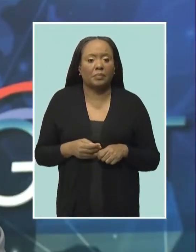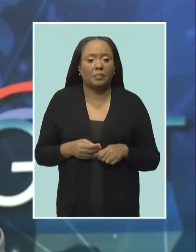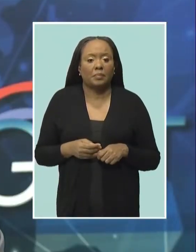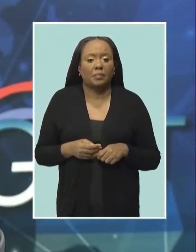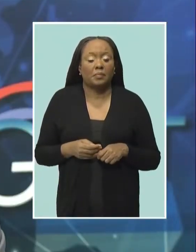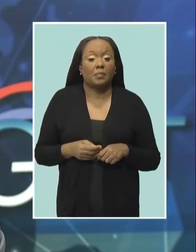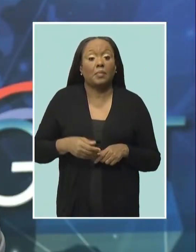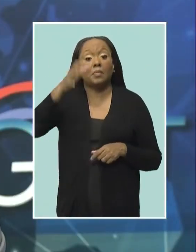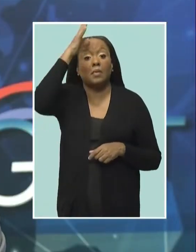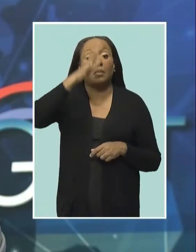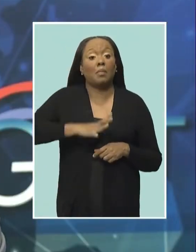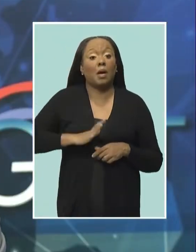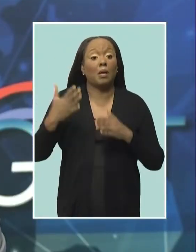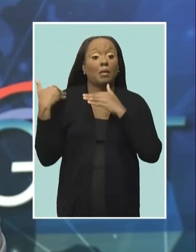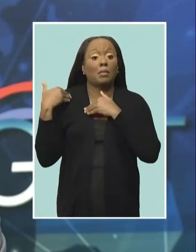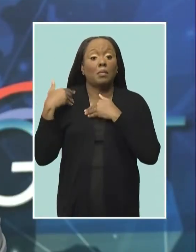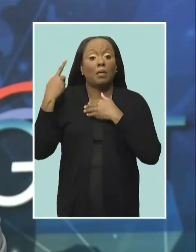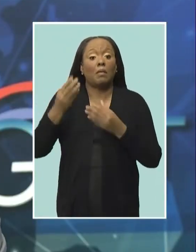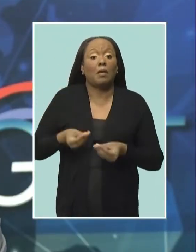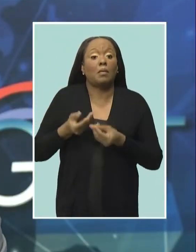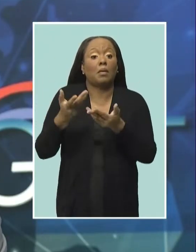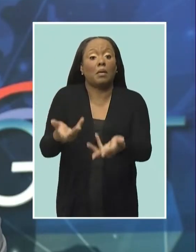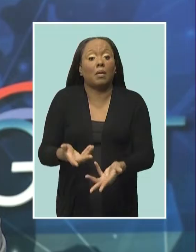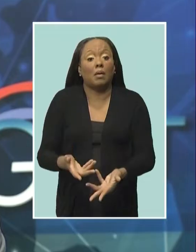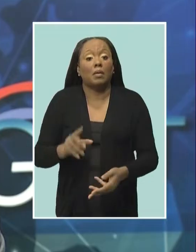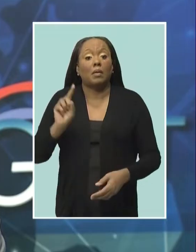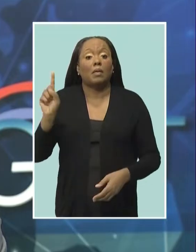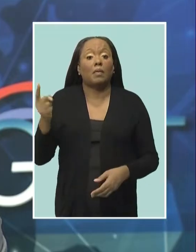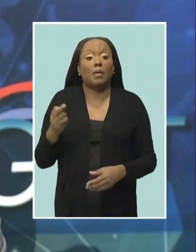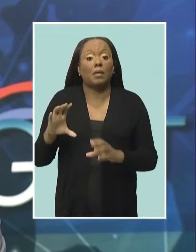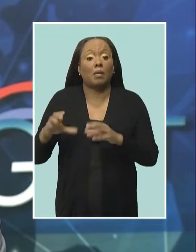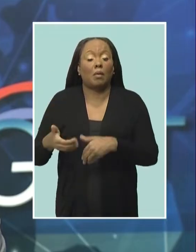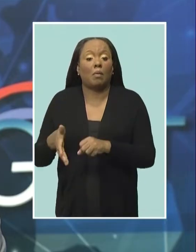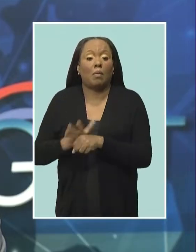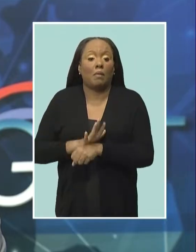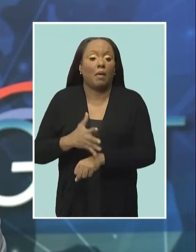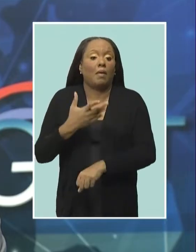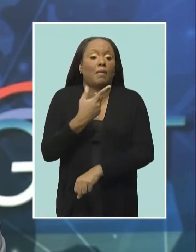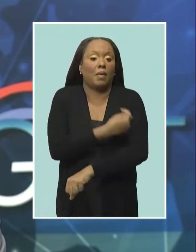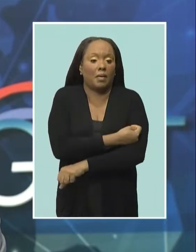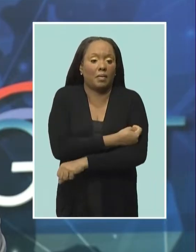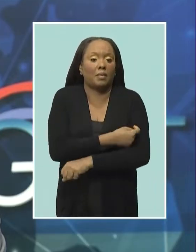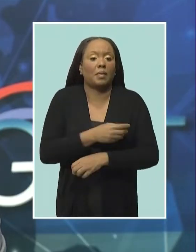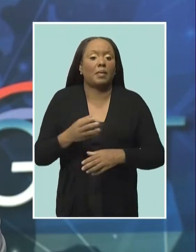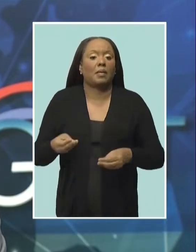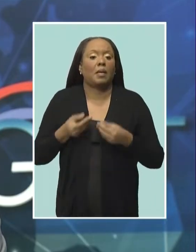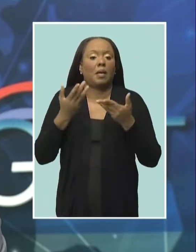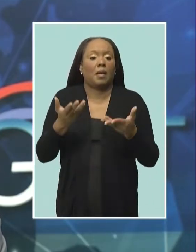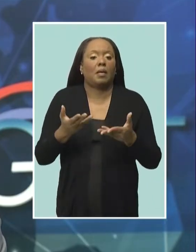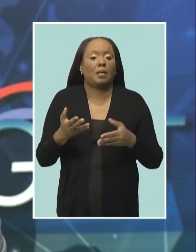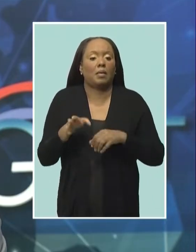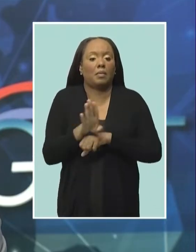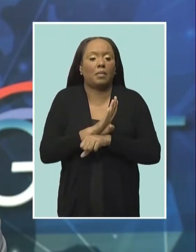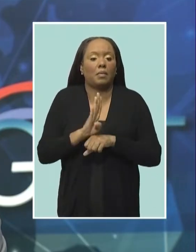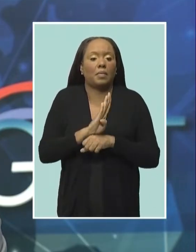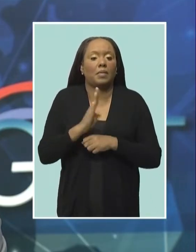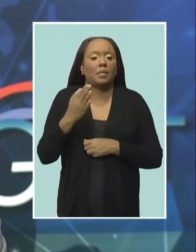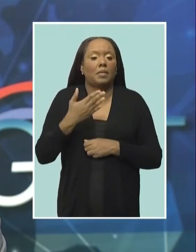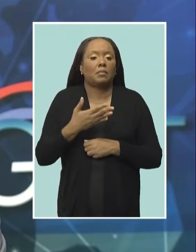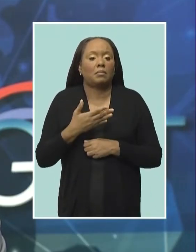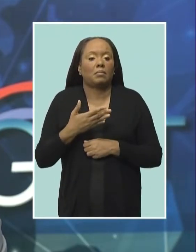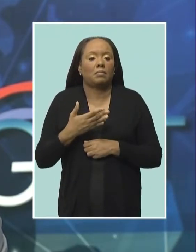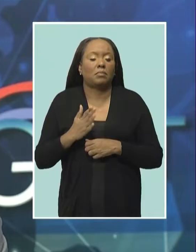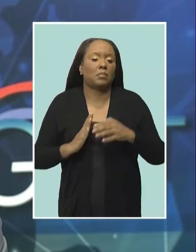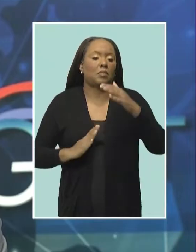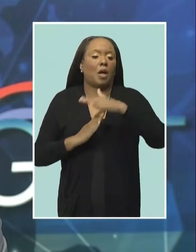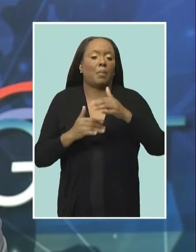for facilitating the delivery of the island's first batch of COVID-19 vaccines has been conferred one of the island's top